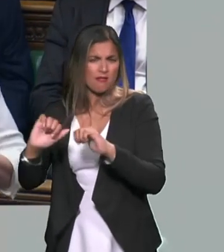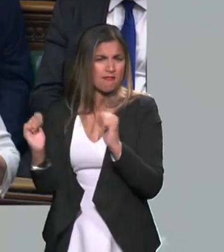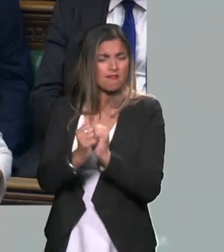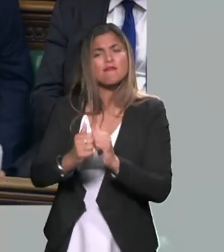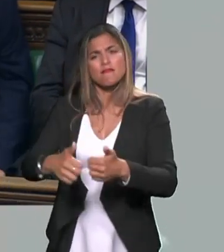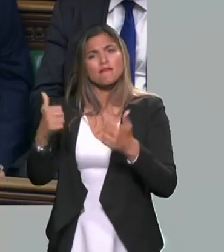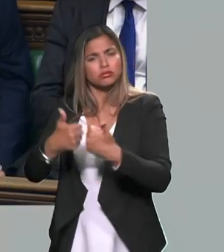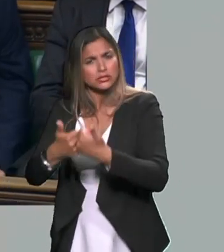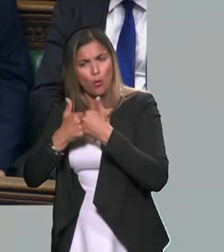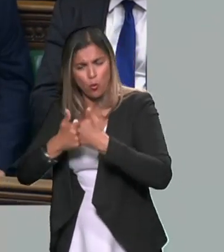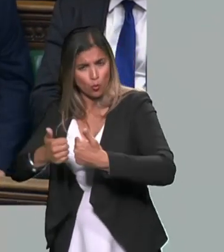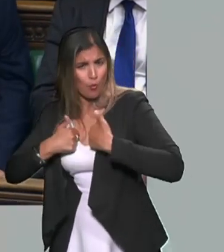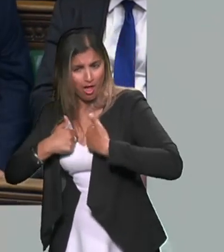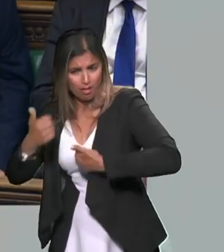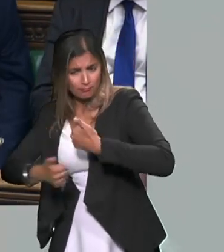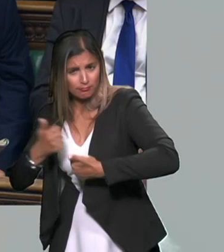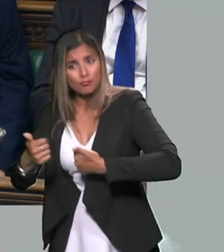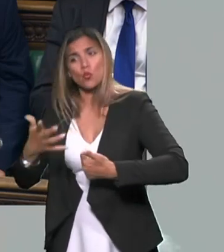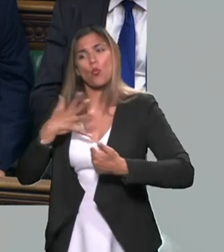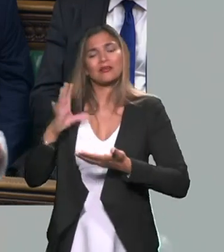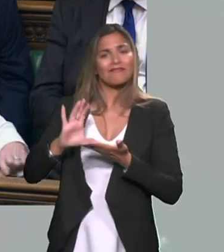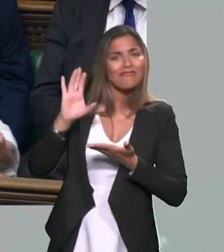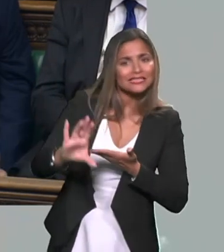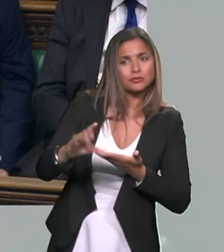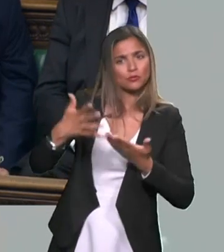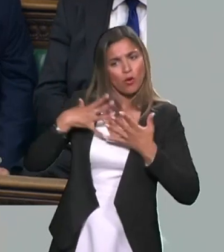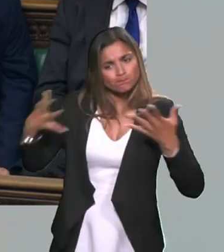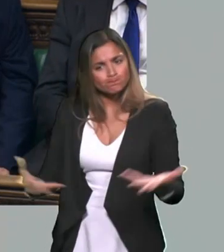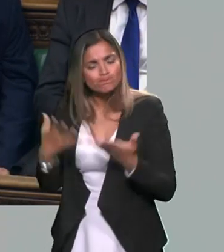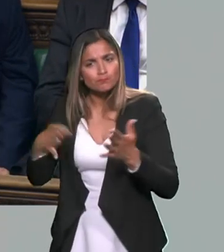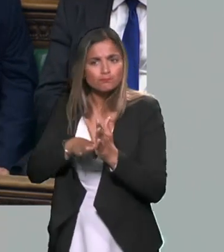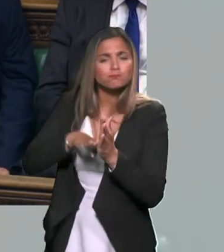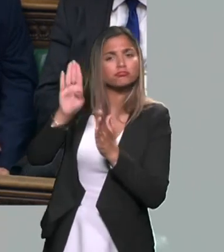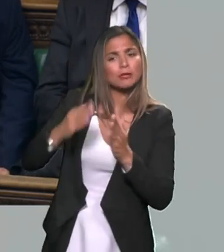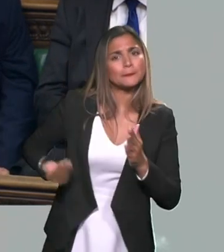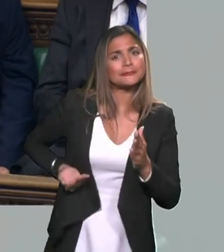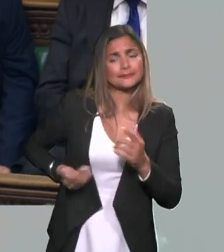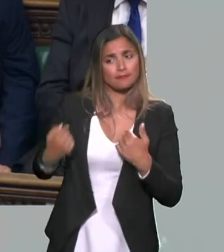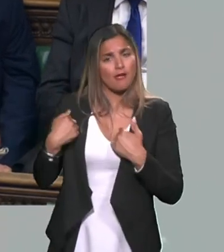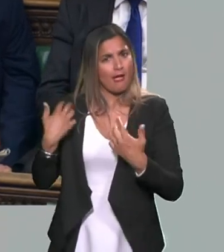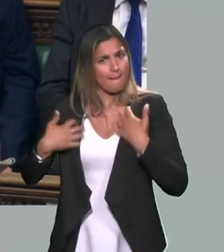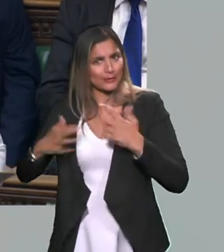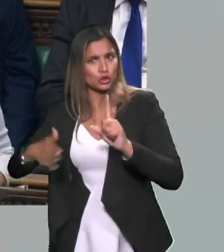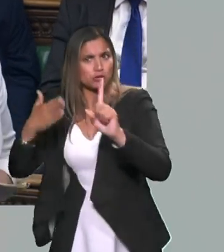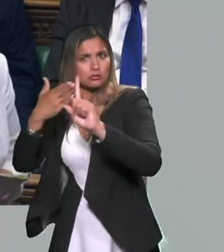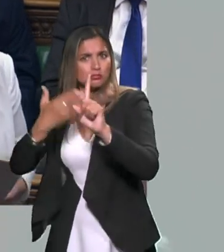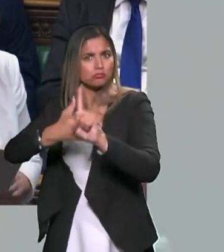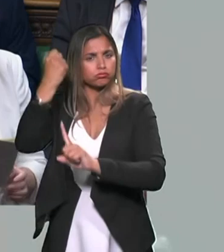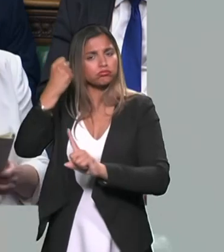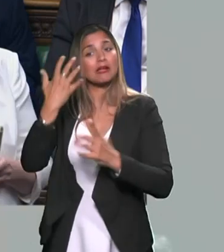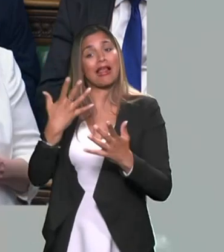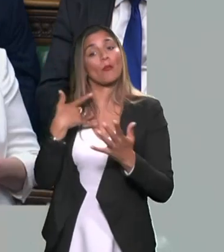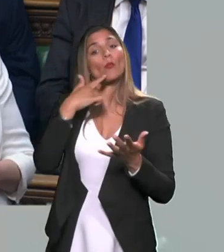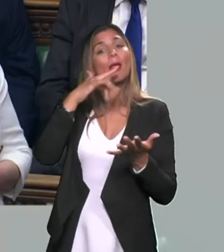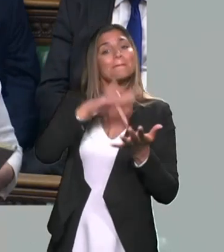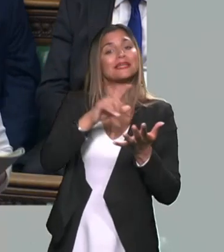villages, bringing investment and high-tech jobs to our area. Yeah. I'm ambitious for Cheadle, and now want to secure the redoubling of the Mid-Cheshire Line